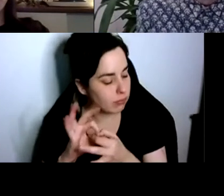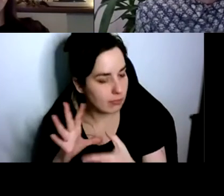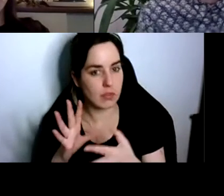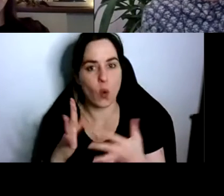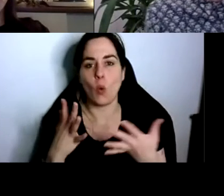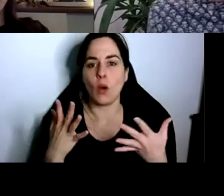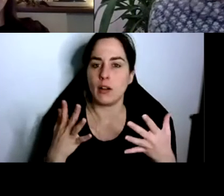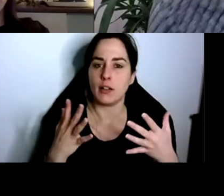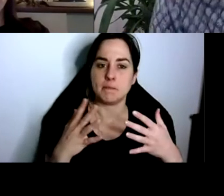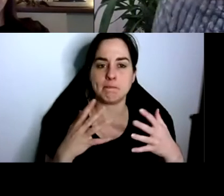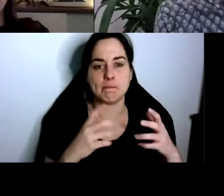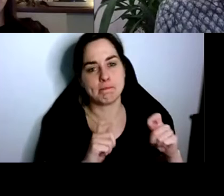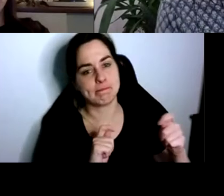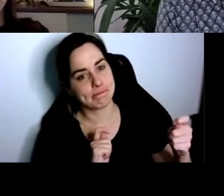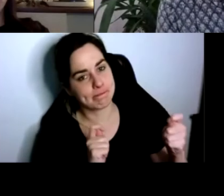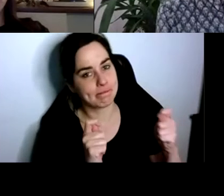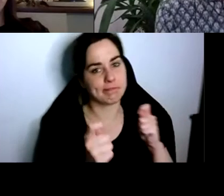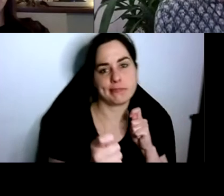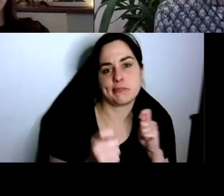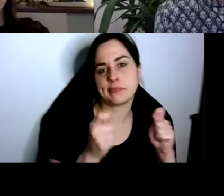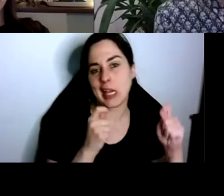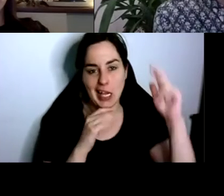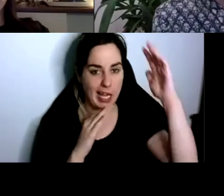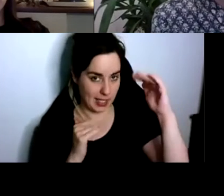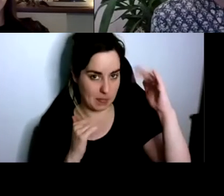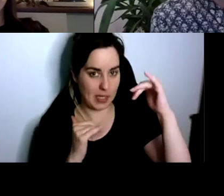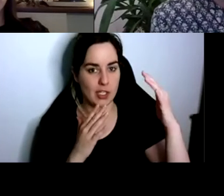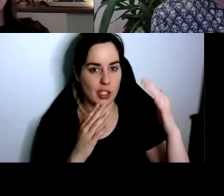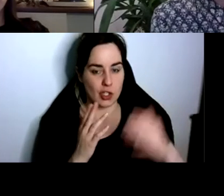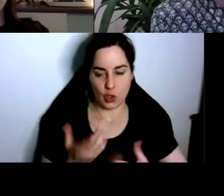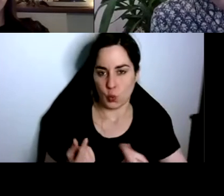bend some of the expectations, to unlearn,